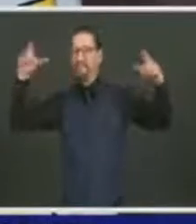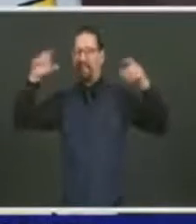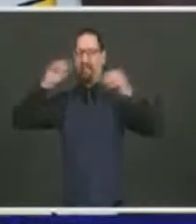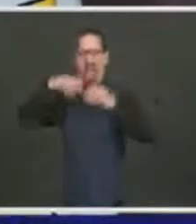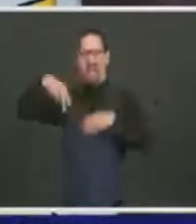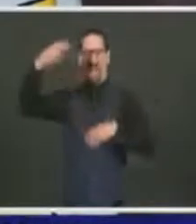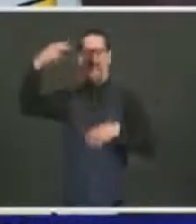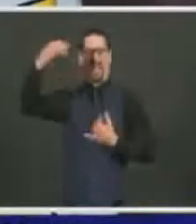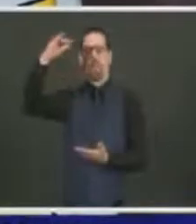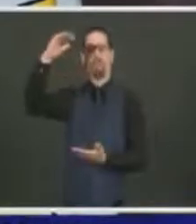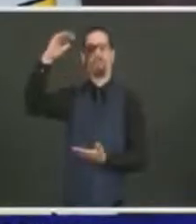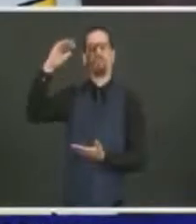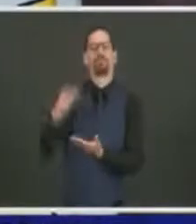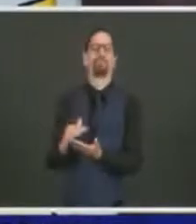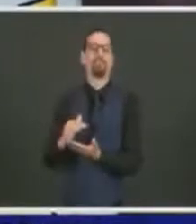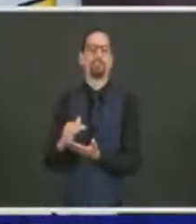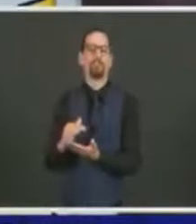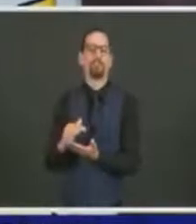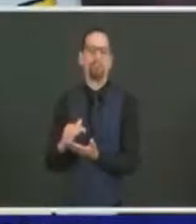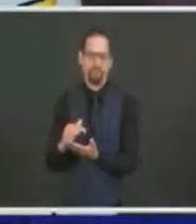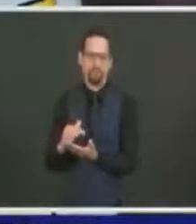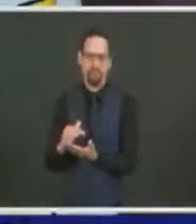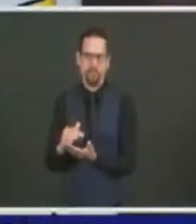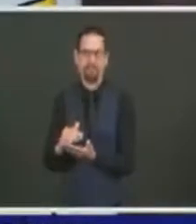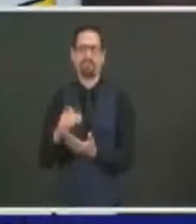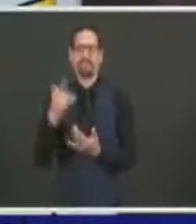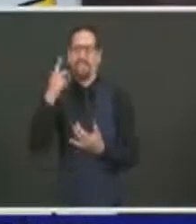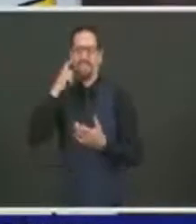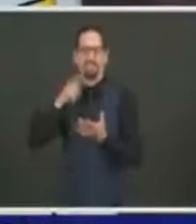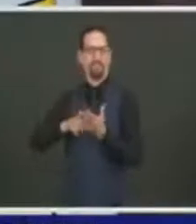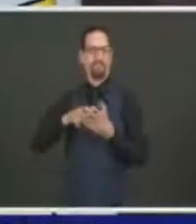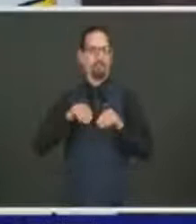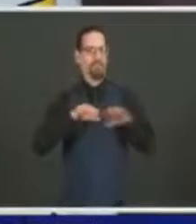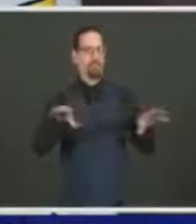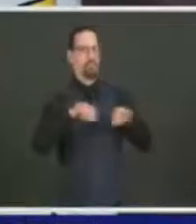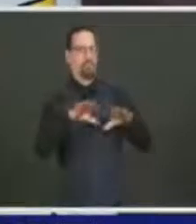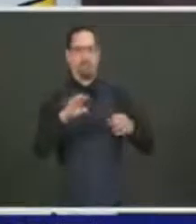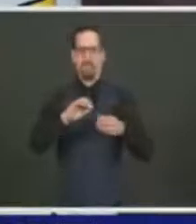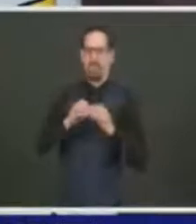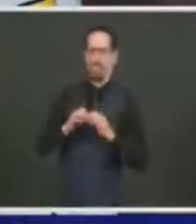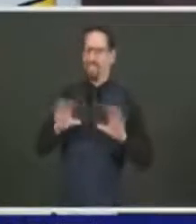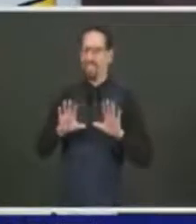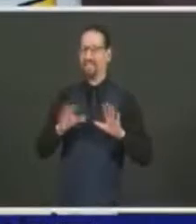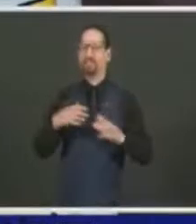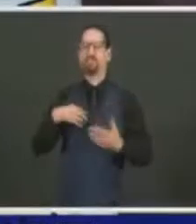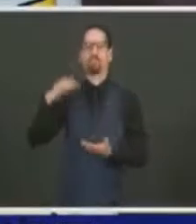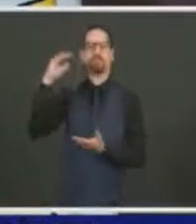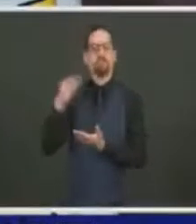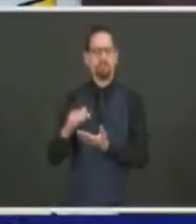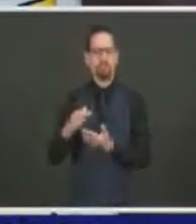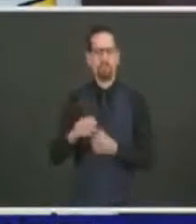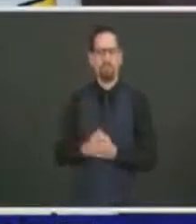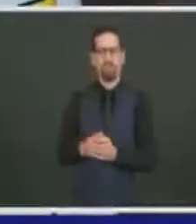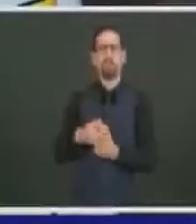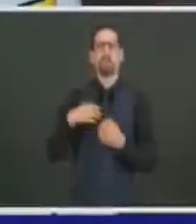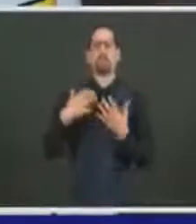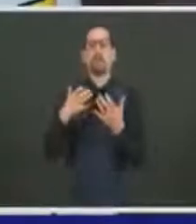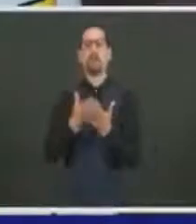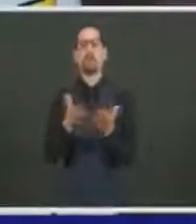And by the way, what I'm about to say is consistent with the approach I've taken the whole time. We really want to